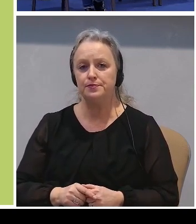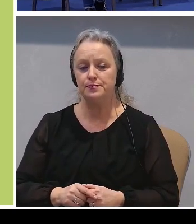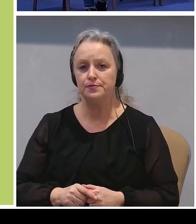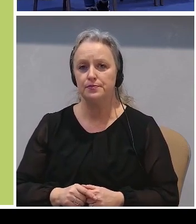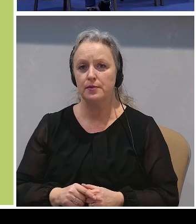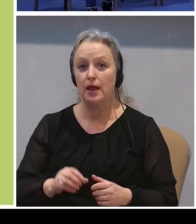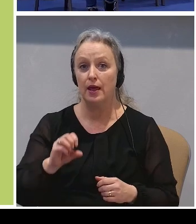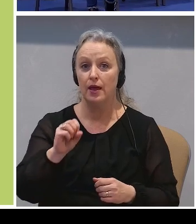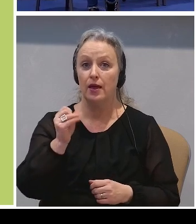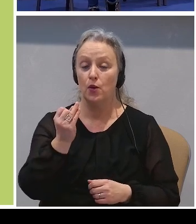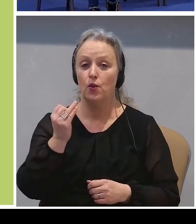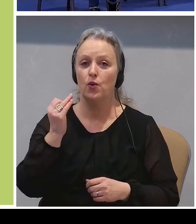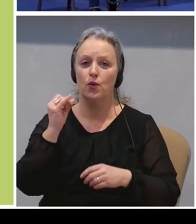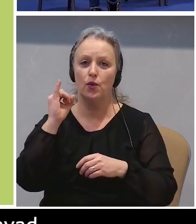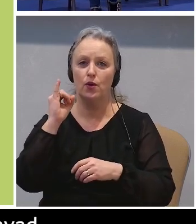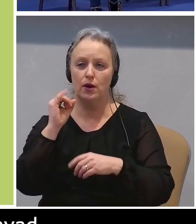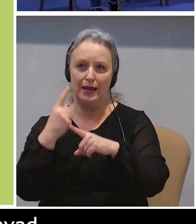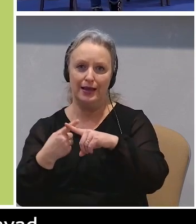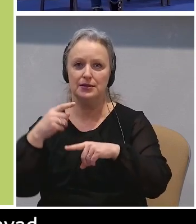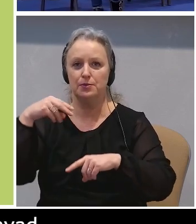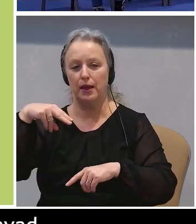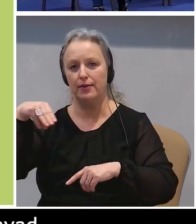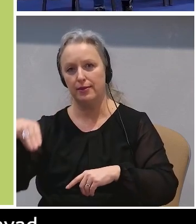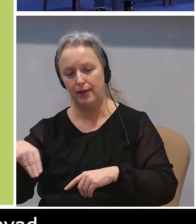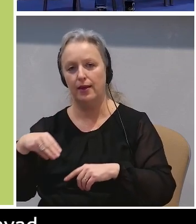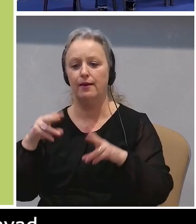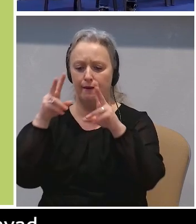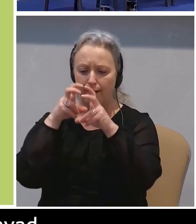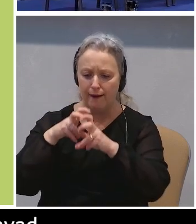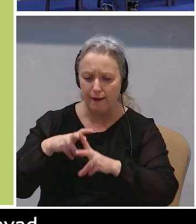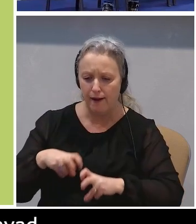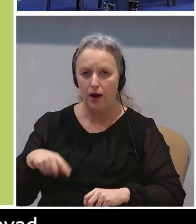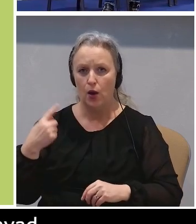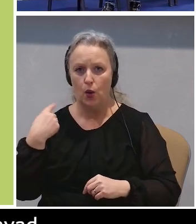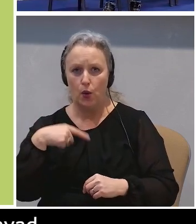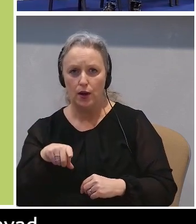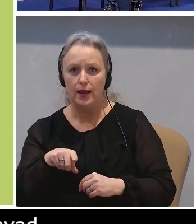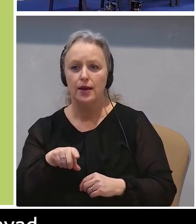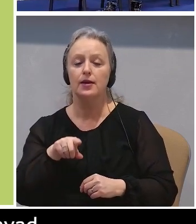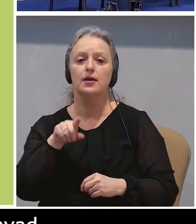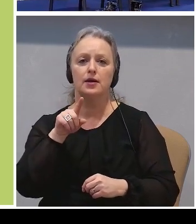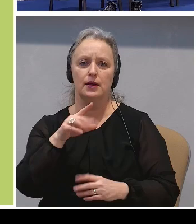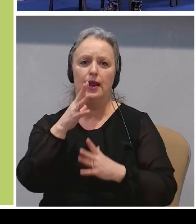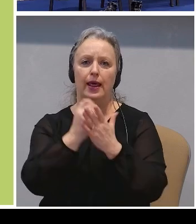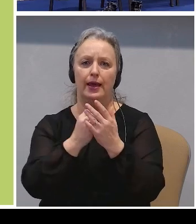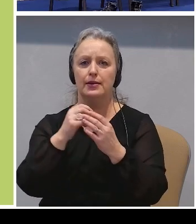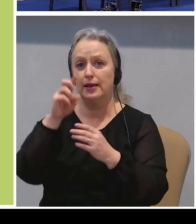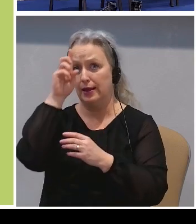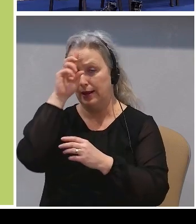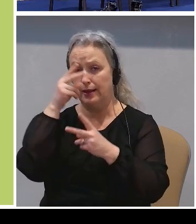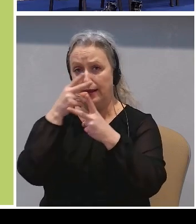say, actually, cross-border trials are not explicitly forbidden in any country. This is something that they went to the conclusion there is